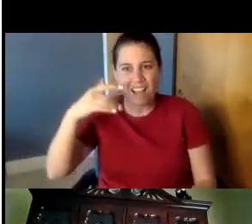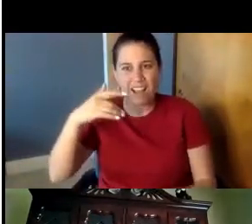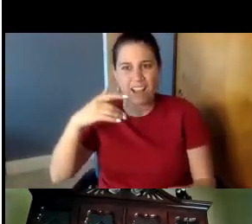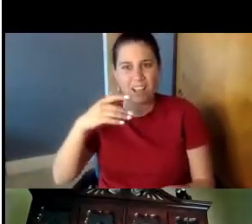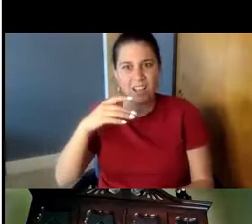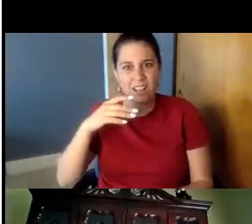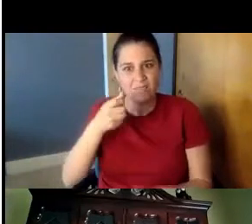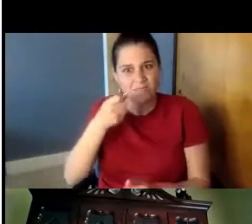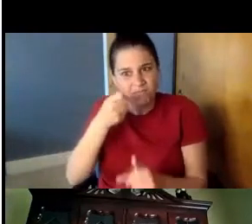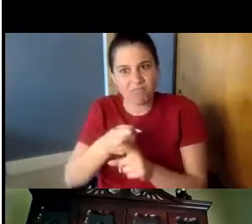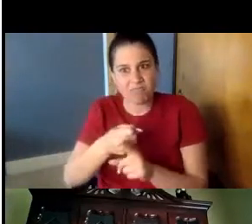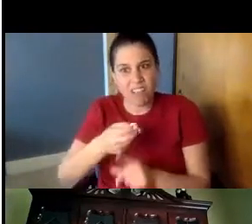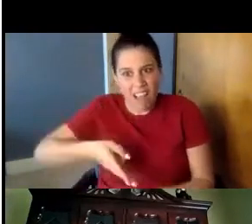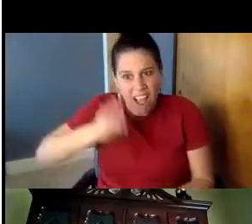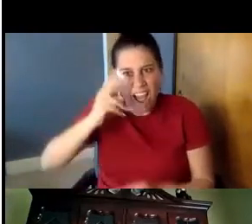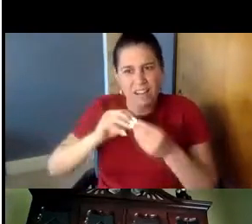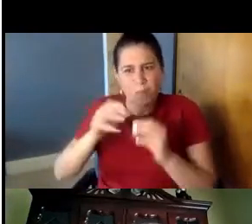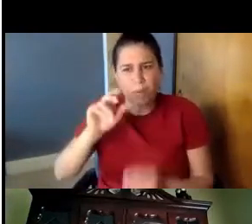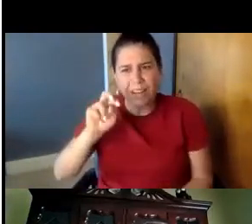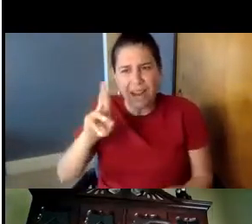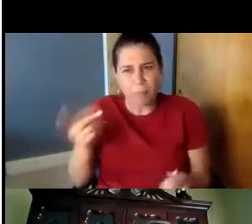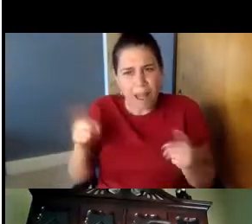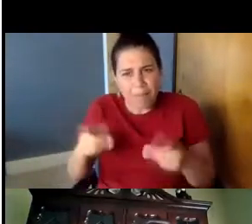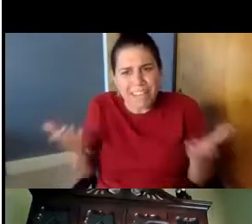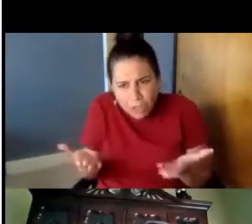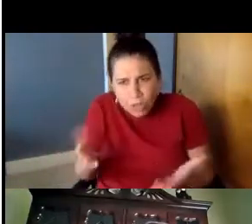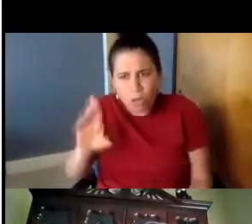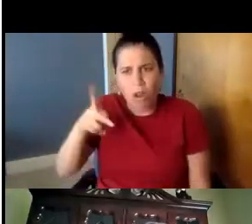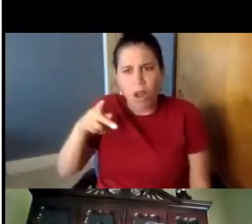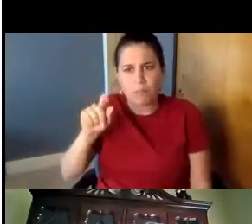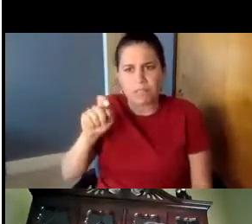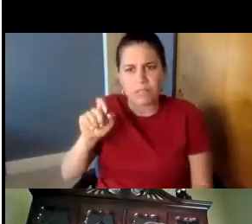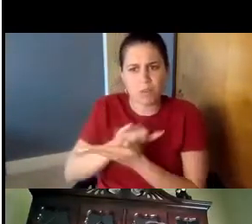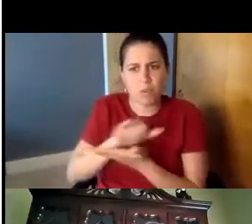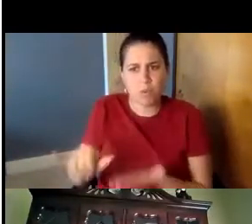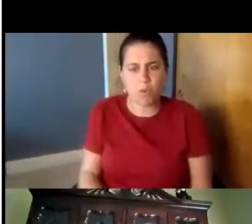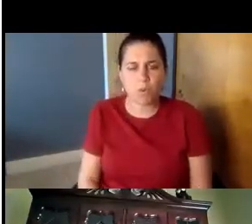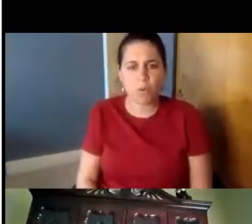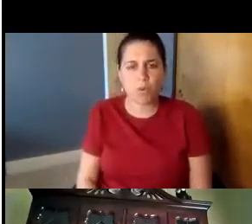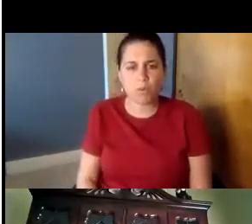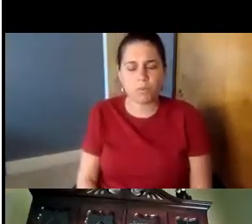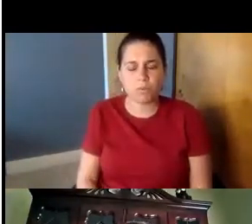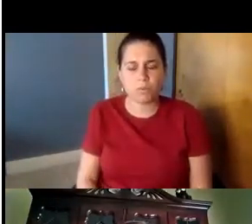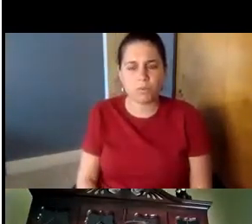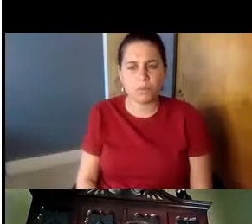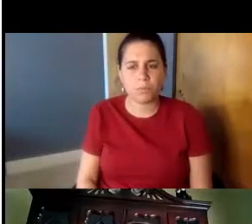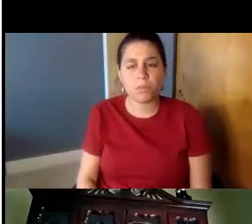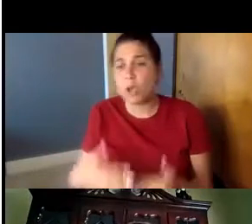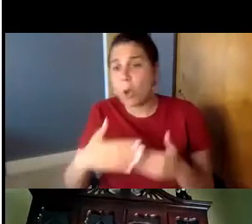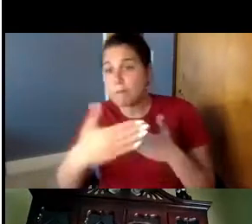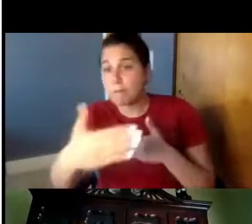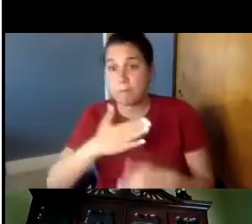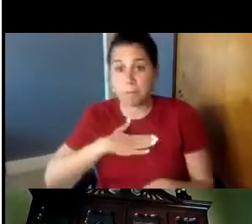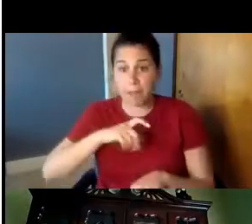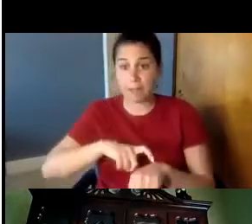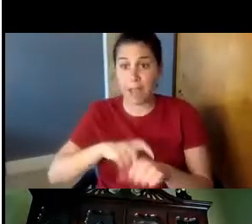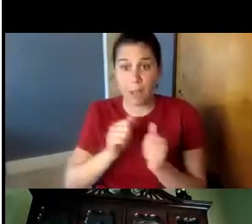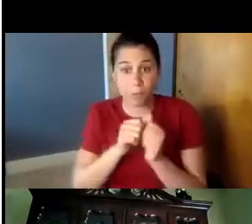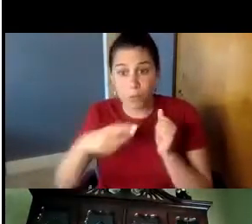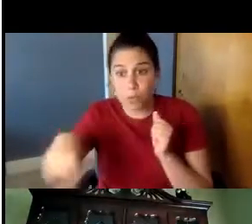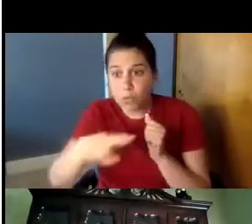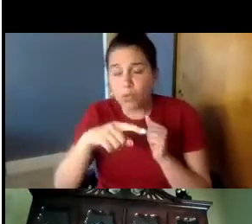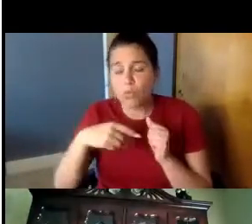cancer exist here in upstate New York? So I'd like to spend the rest of the time that I have to talk with